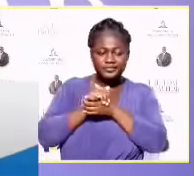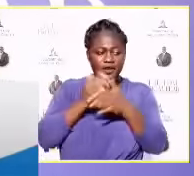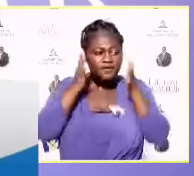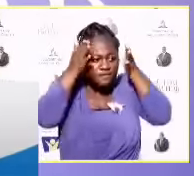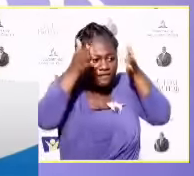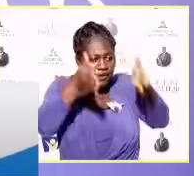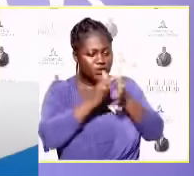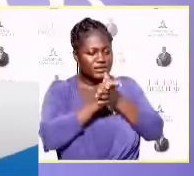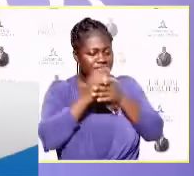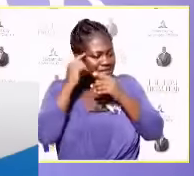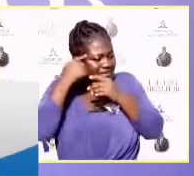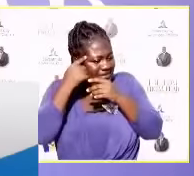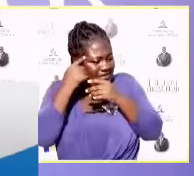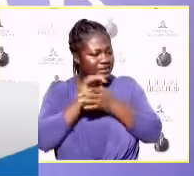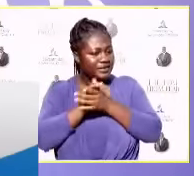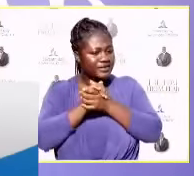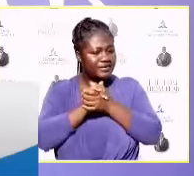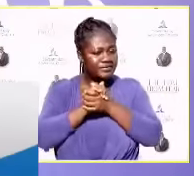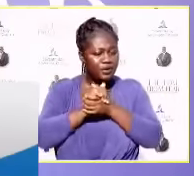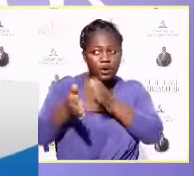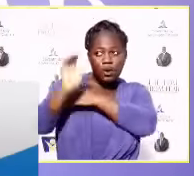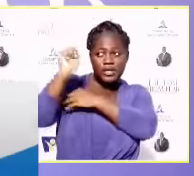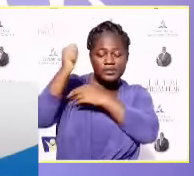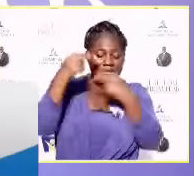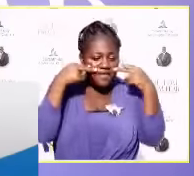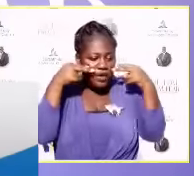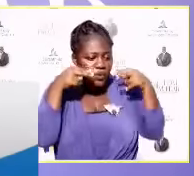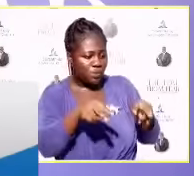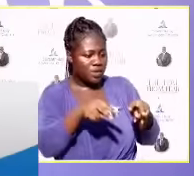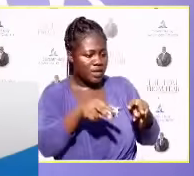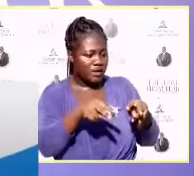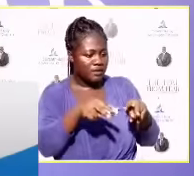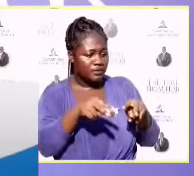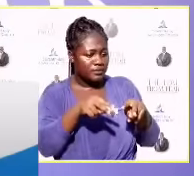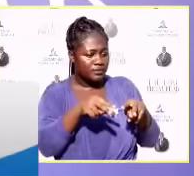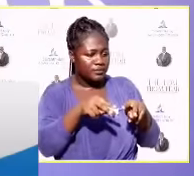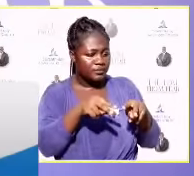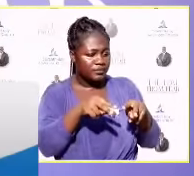Concentrate. And God saw that